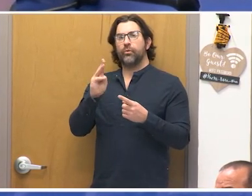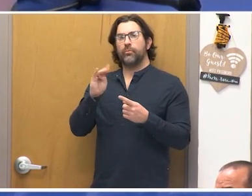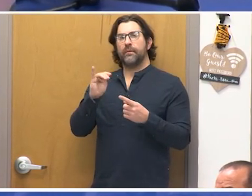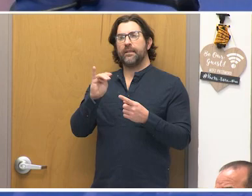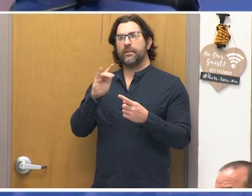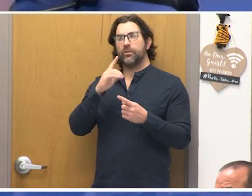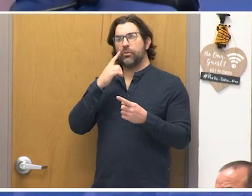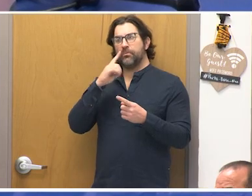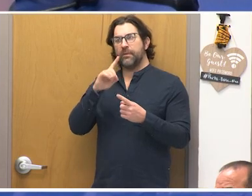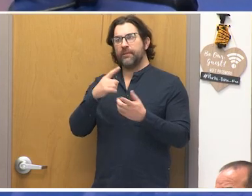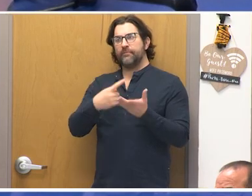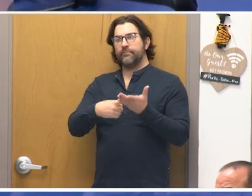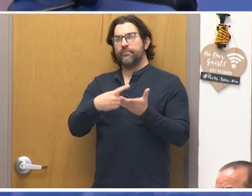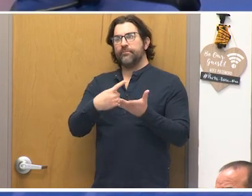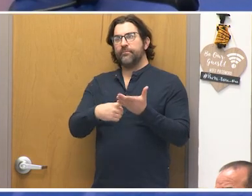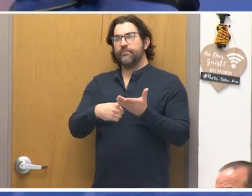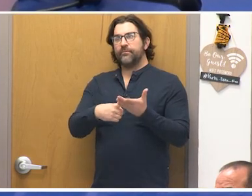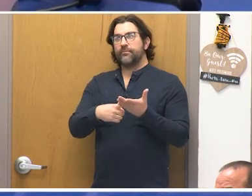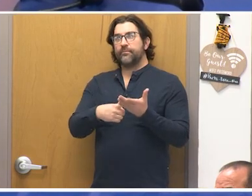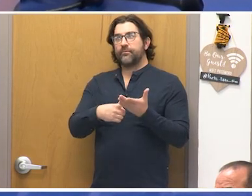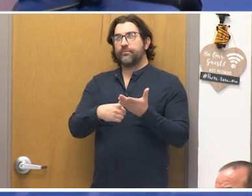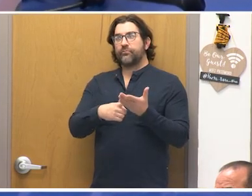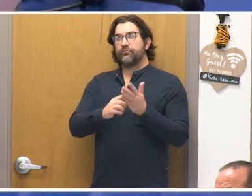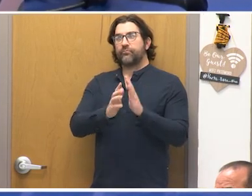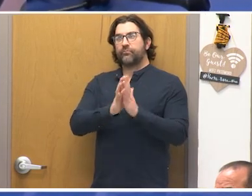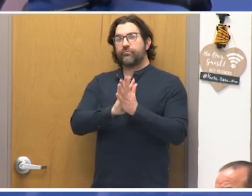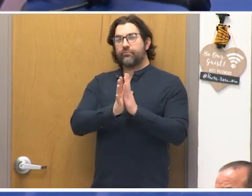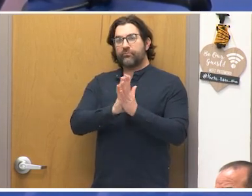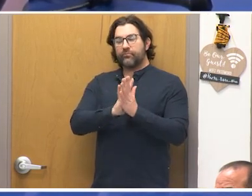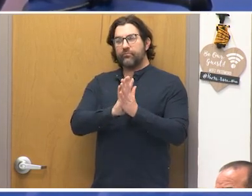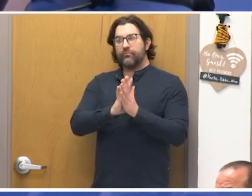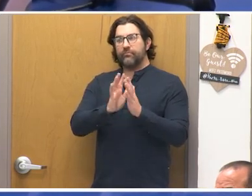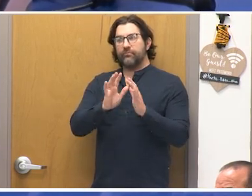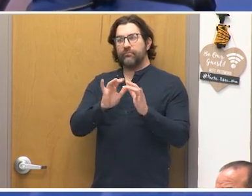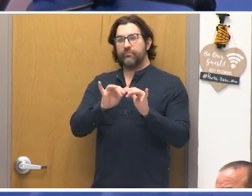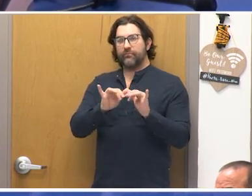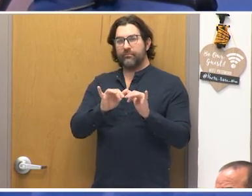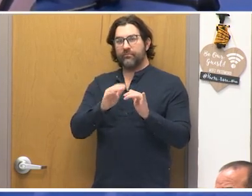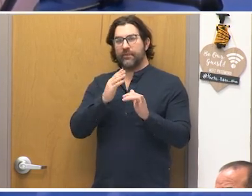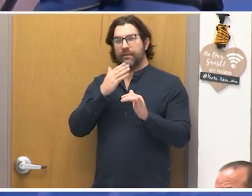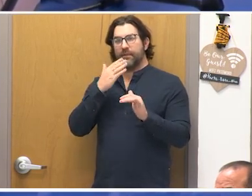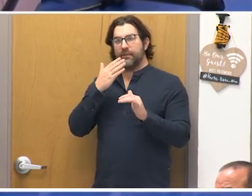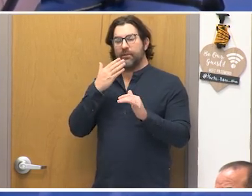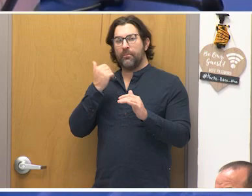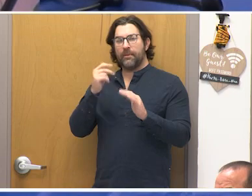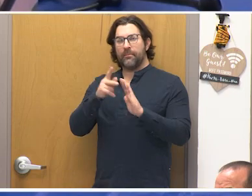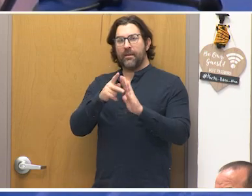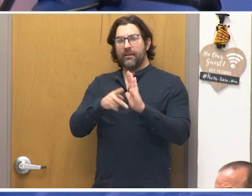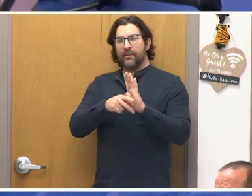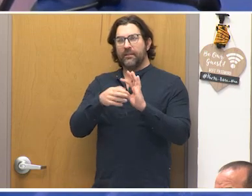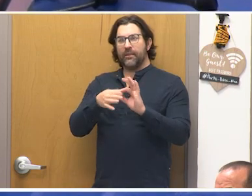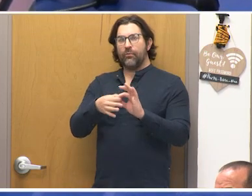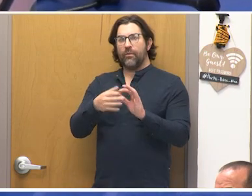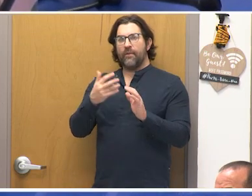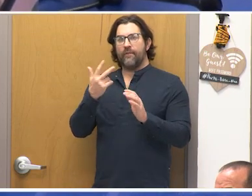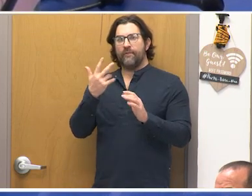bit about just some of the traffic engineering best practices around four-way stops